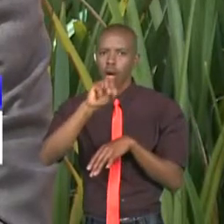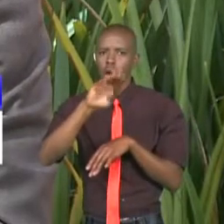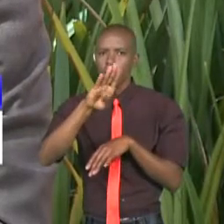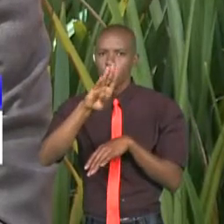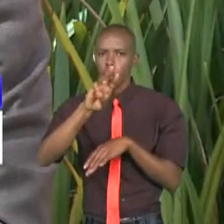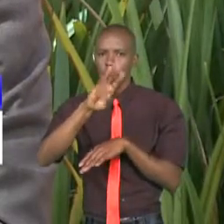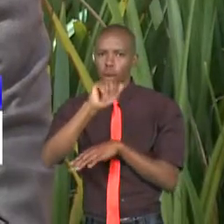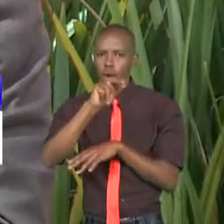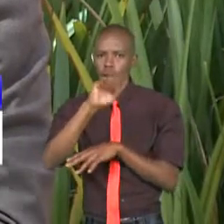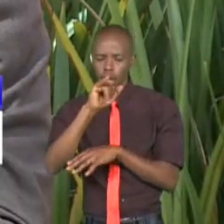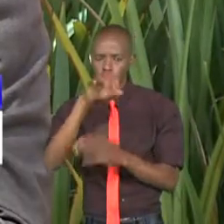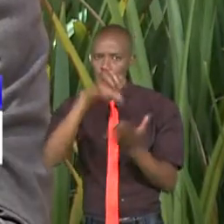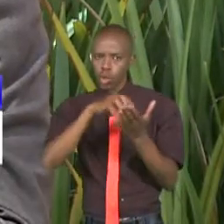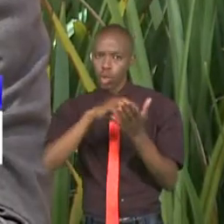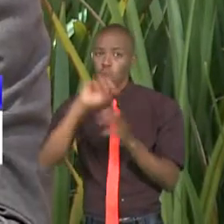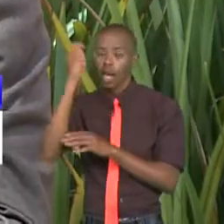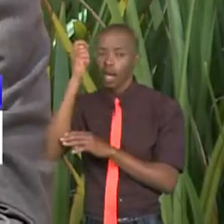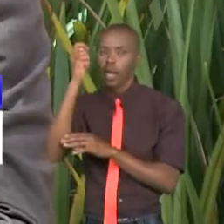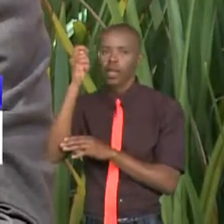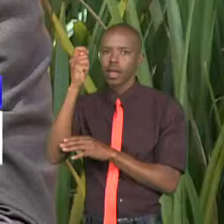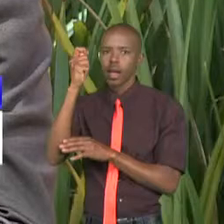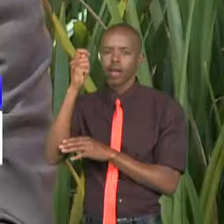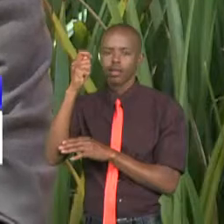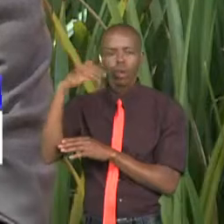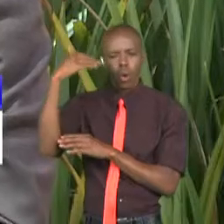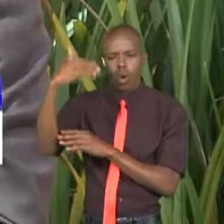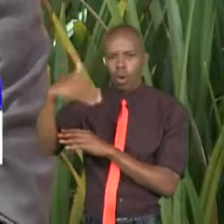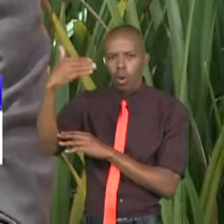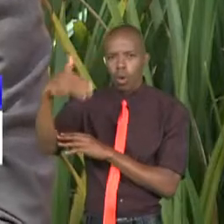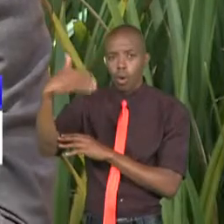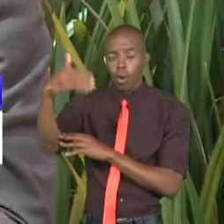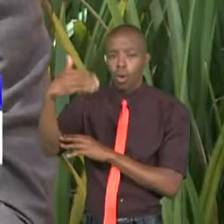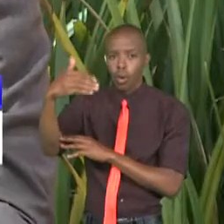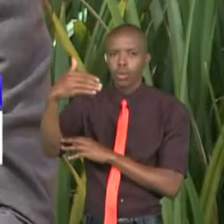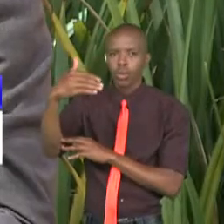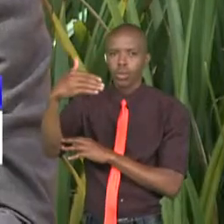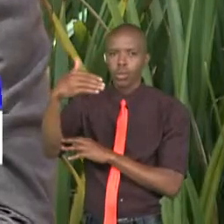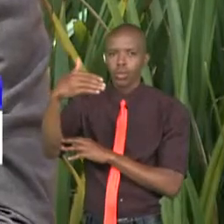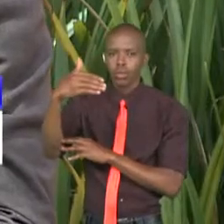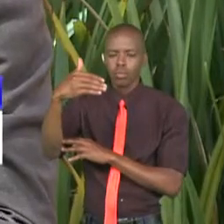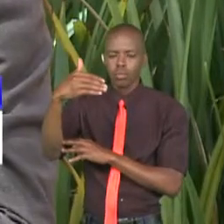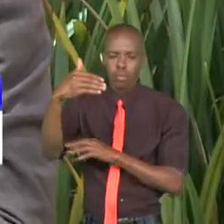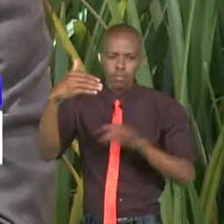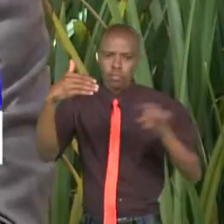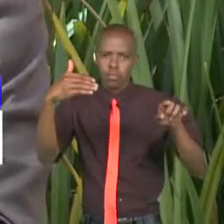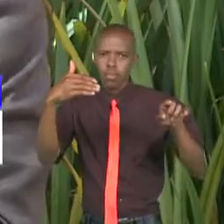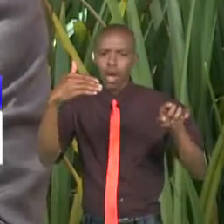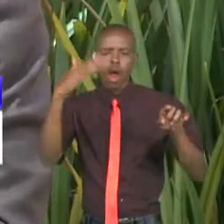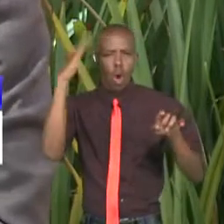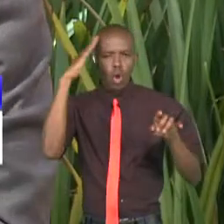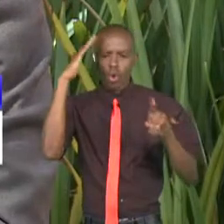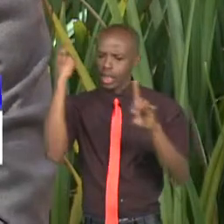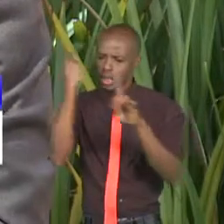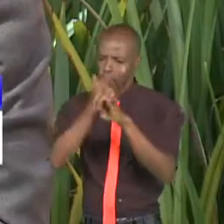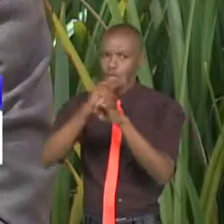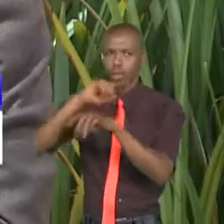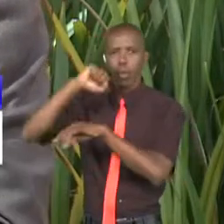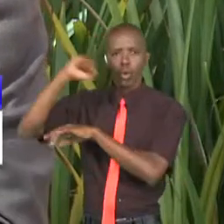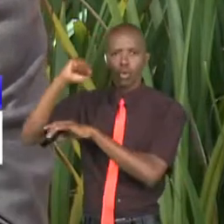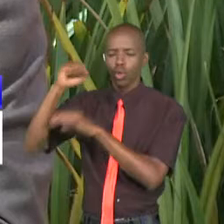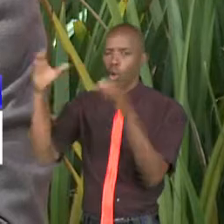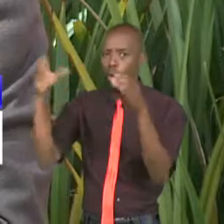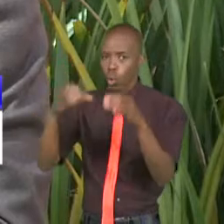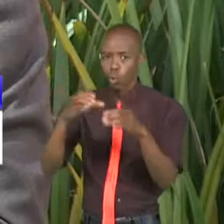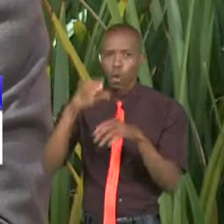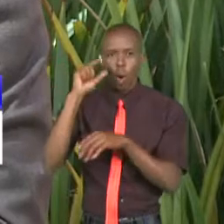said, and Kenya has perennially been mapped and zoned off for to various political parties, and the